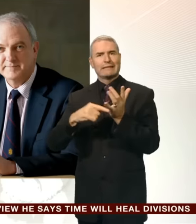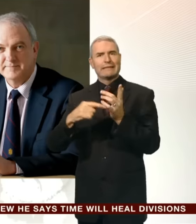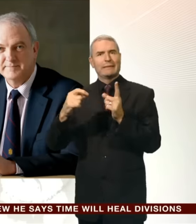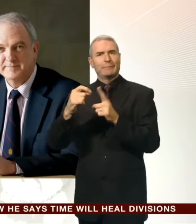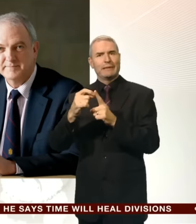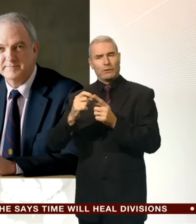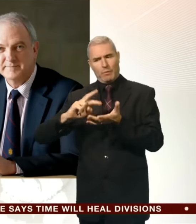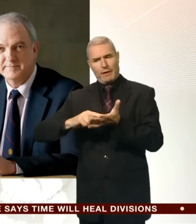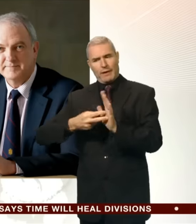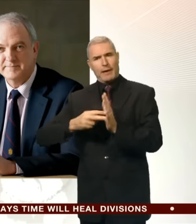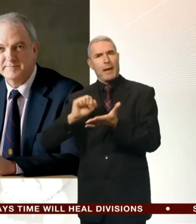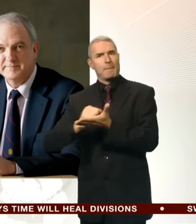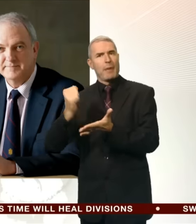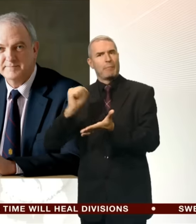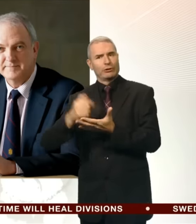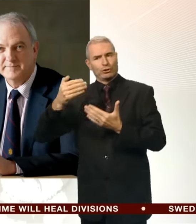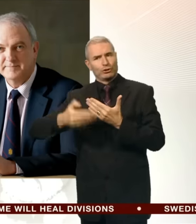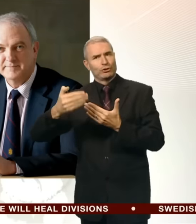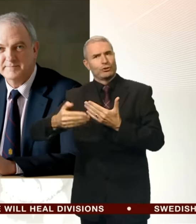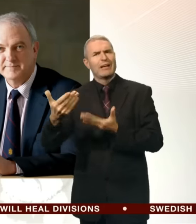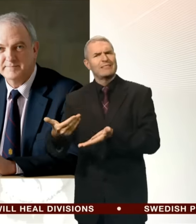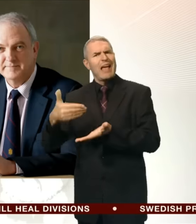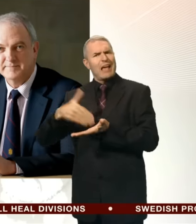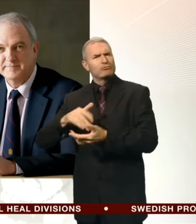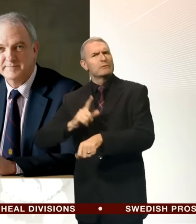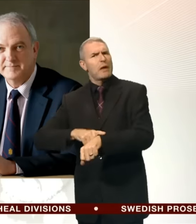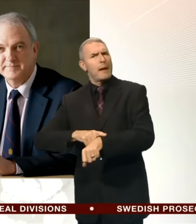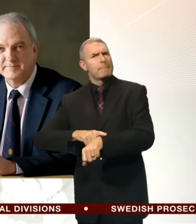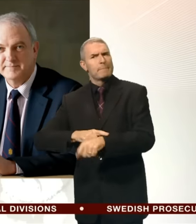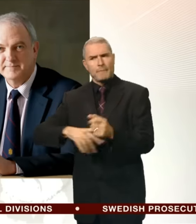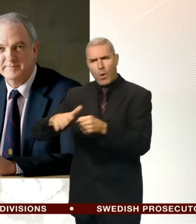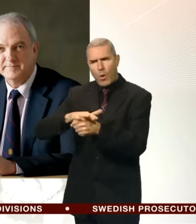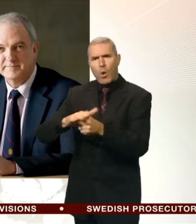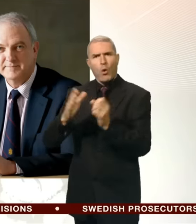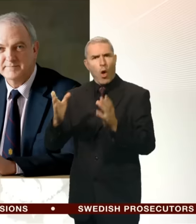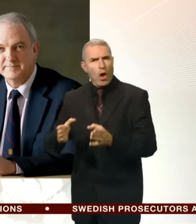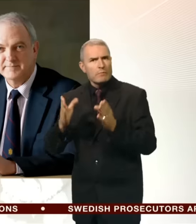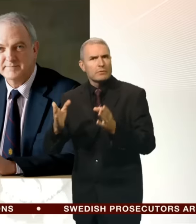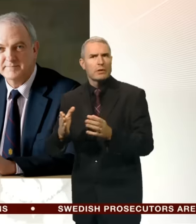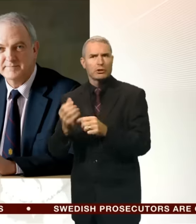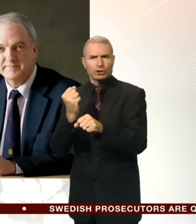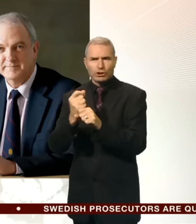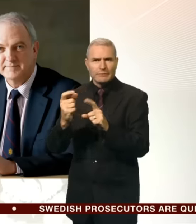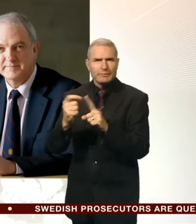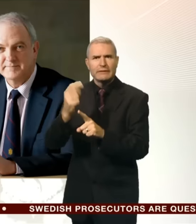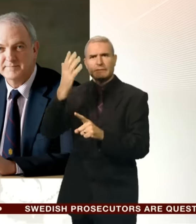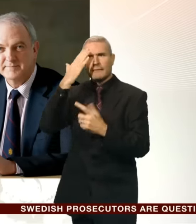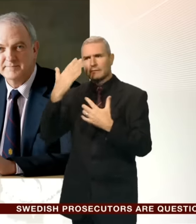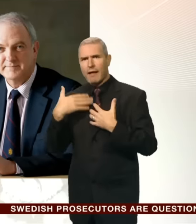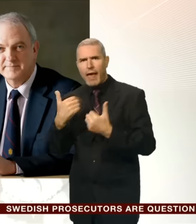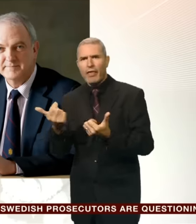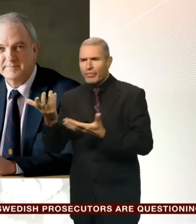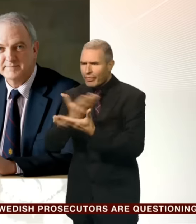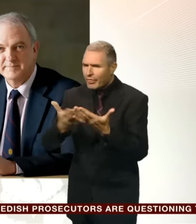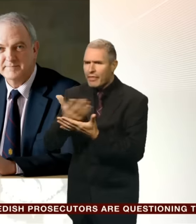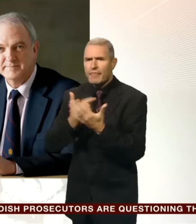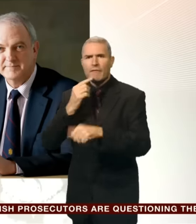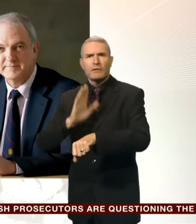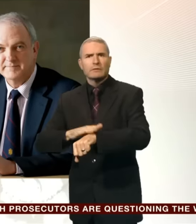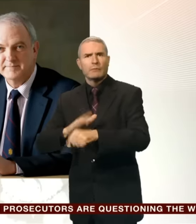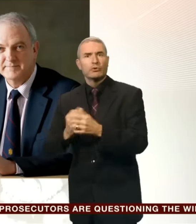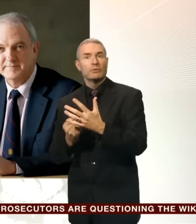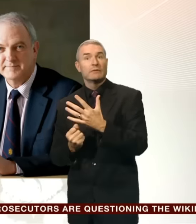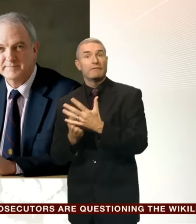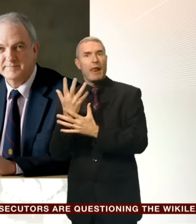the next few weeks. The extra time this has provided has given local hospitals, GPs and mental health service leaders the time they need to develop